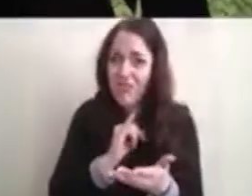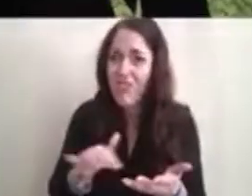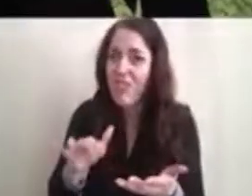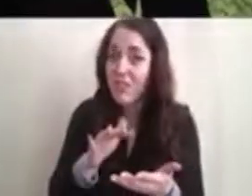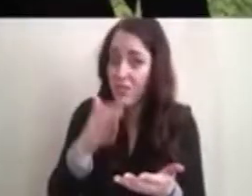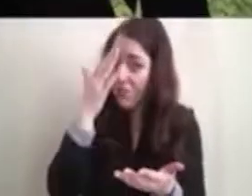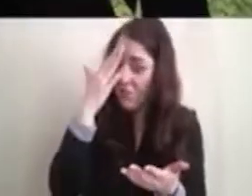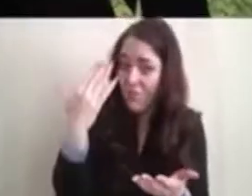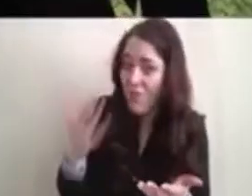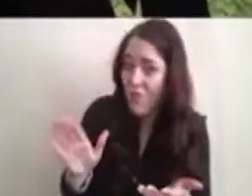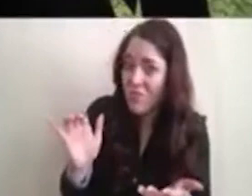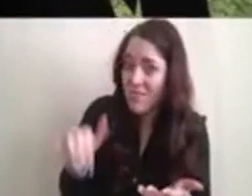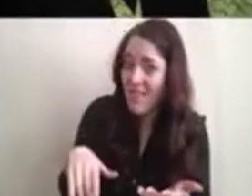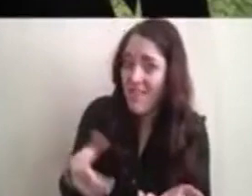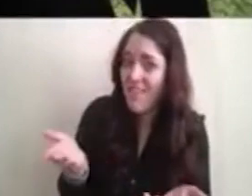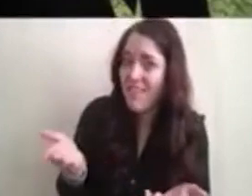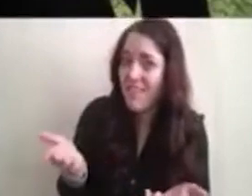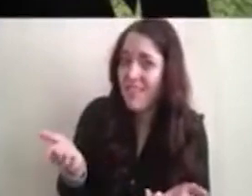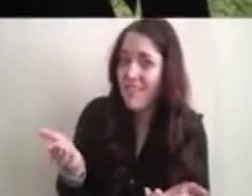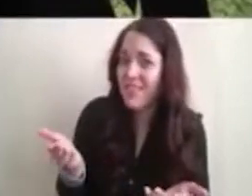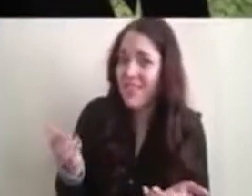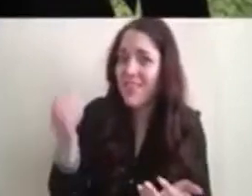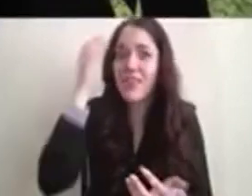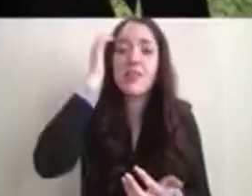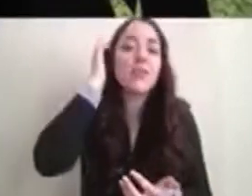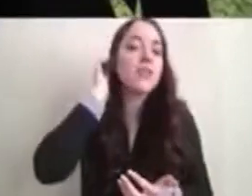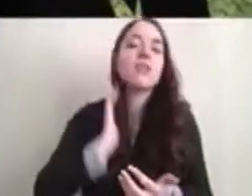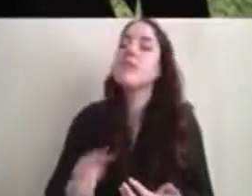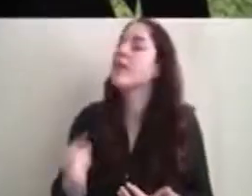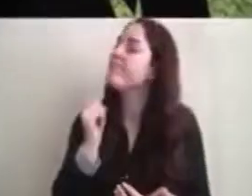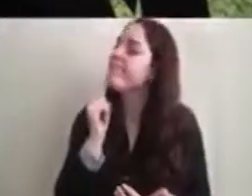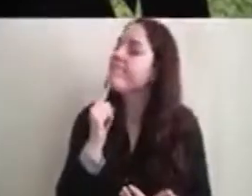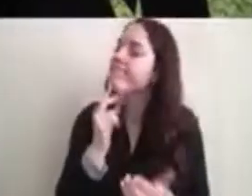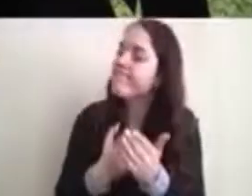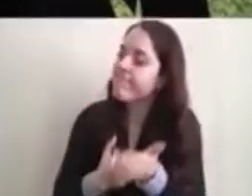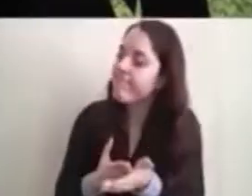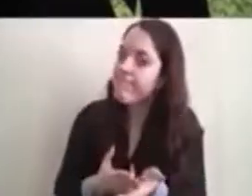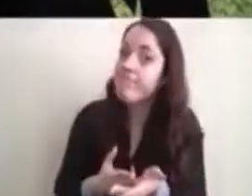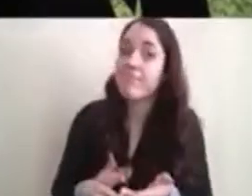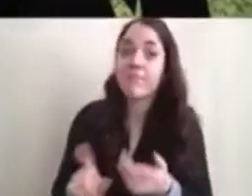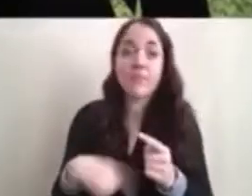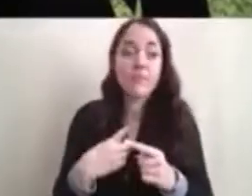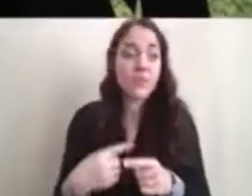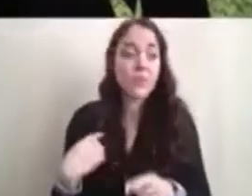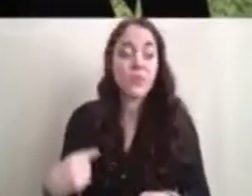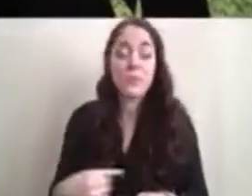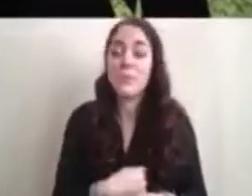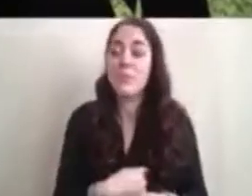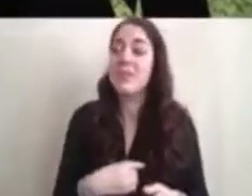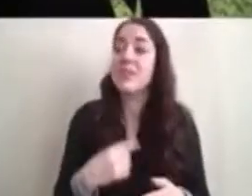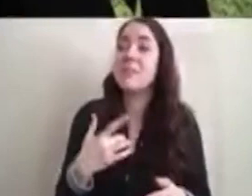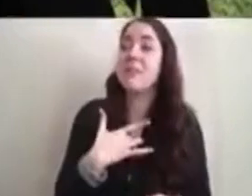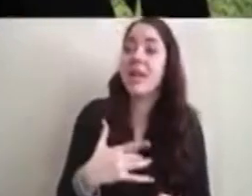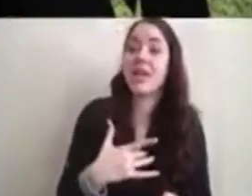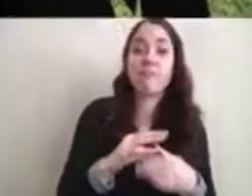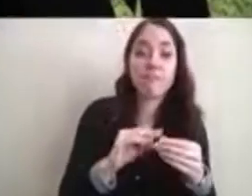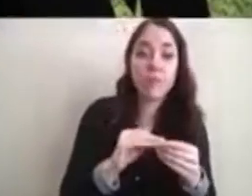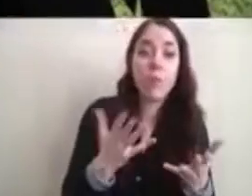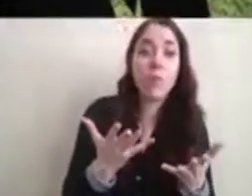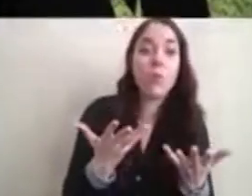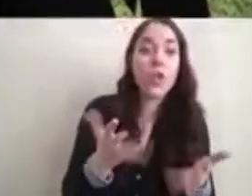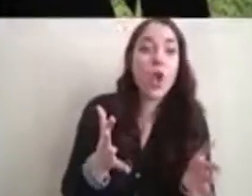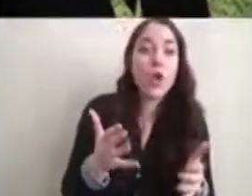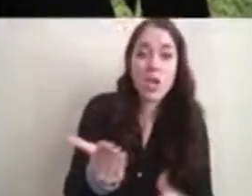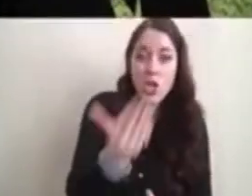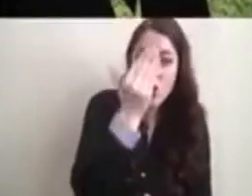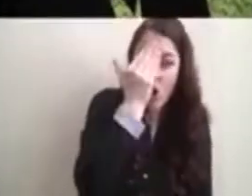but you don't receive our testimony. If I have told you about earthly things and you don't believe, how will you believe if I tell you